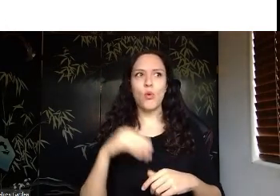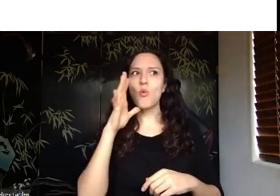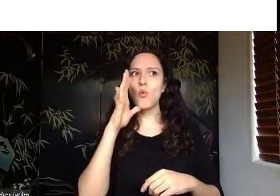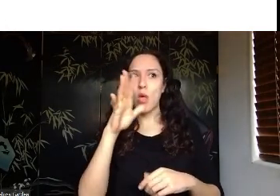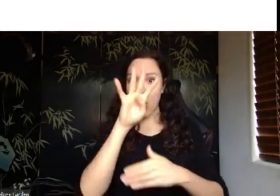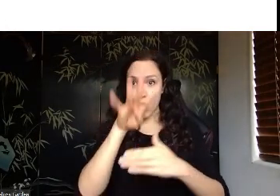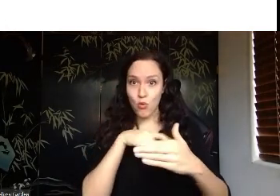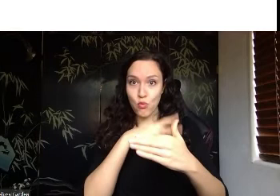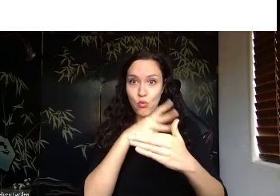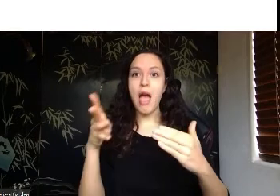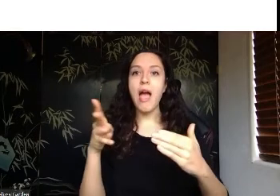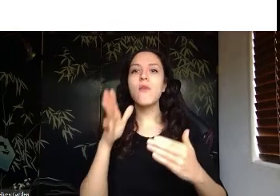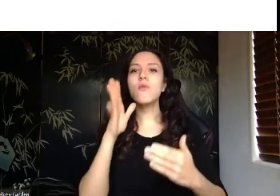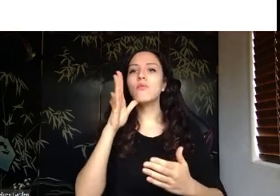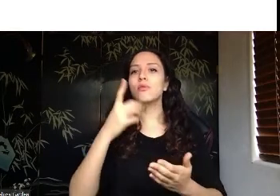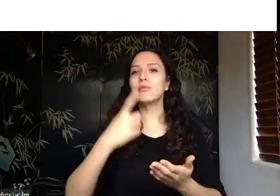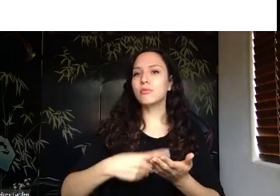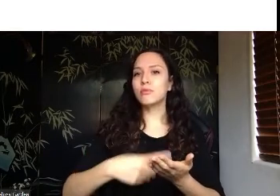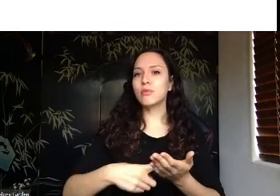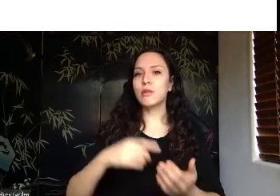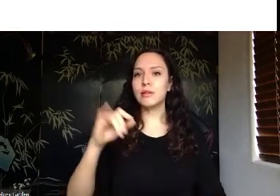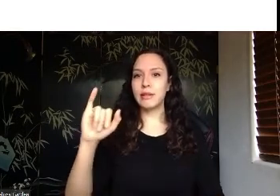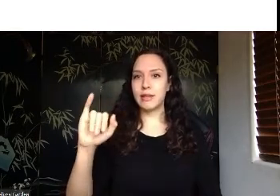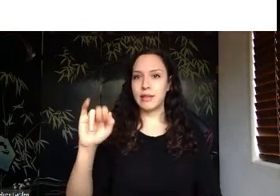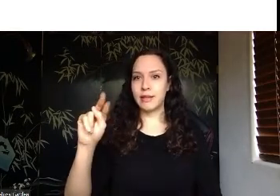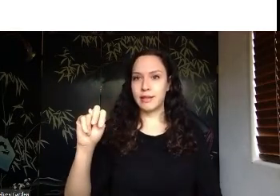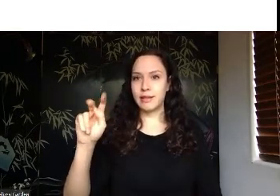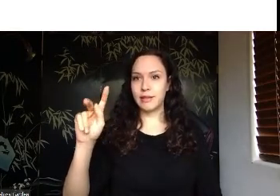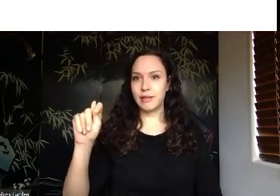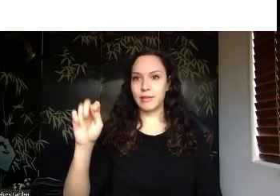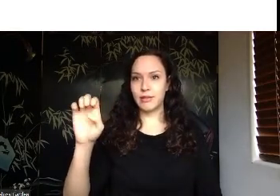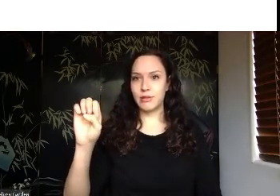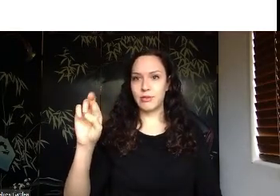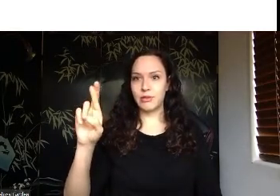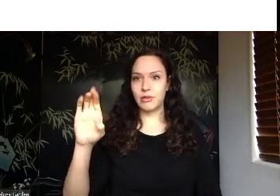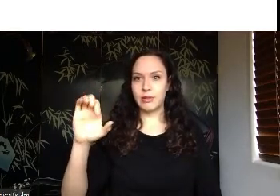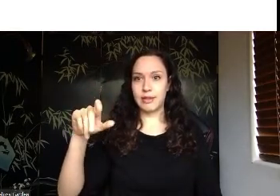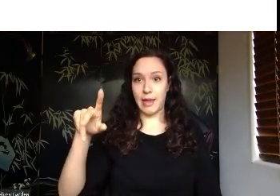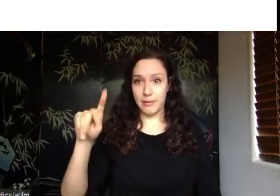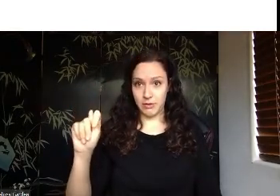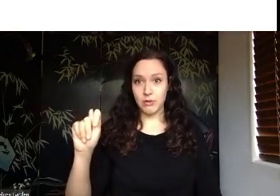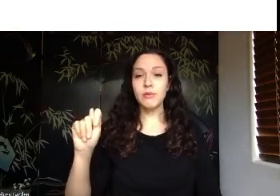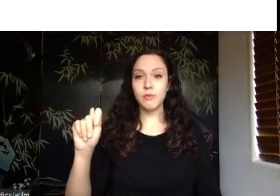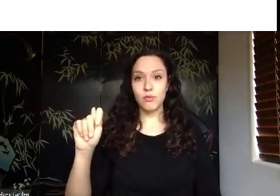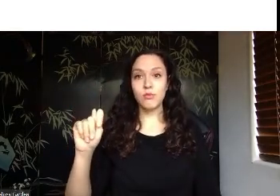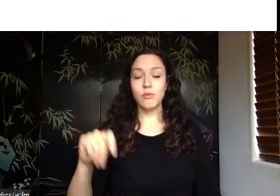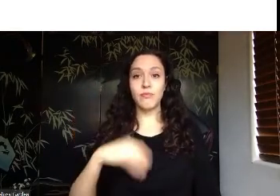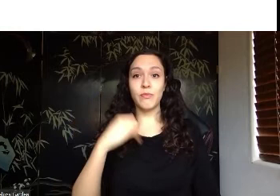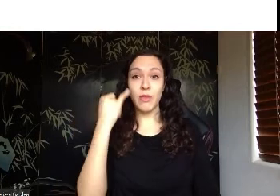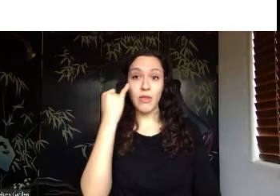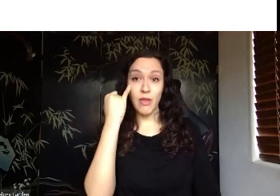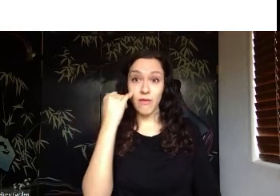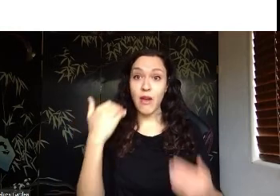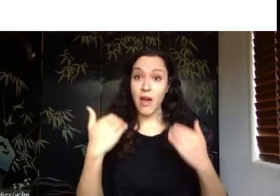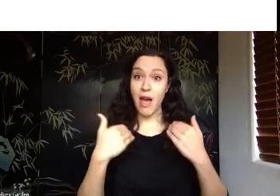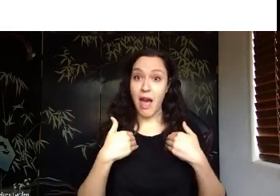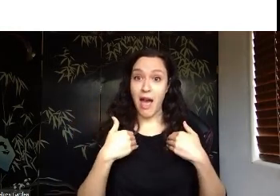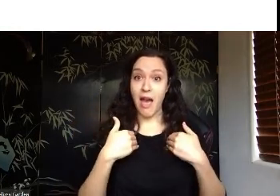be looking at intercepts, and what that means is, very briefly, is if I have a line on the coordinate